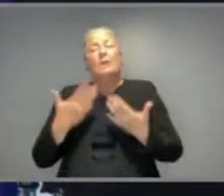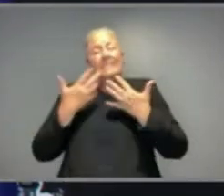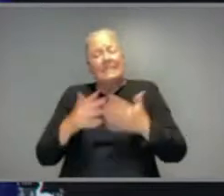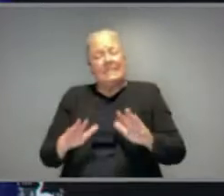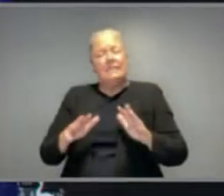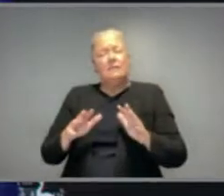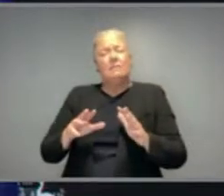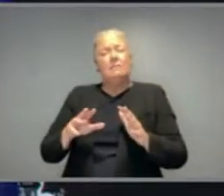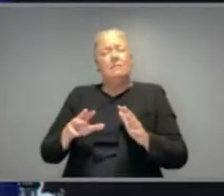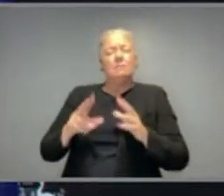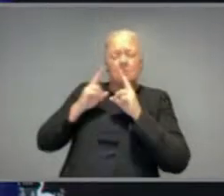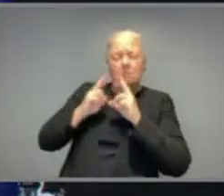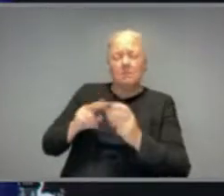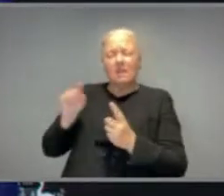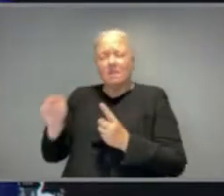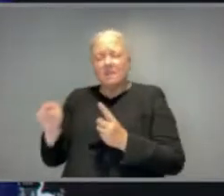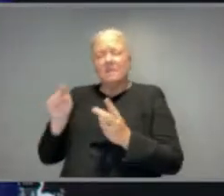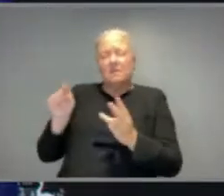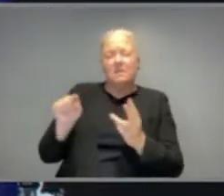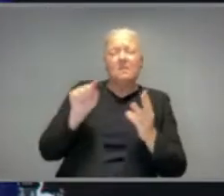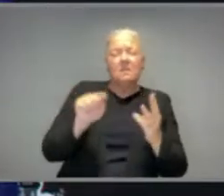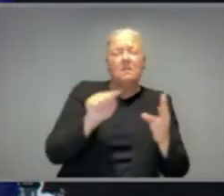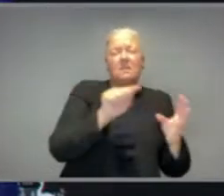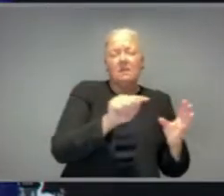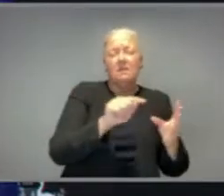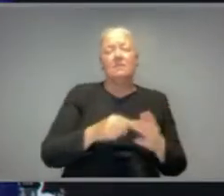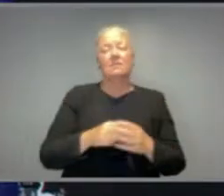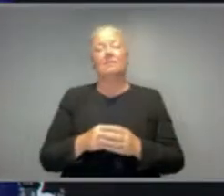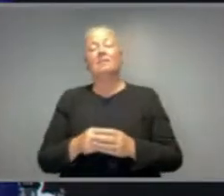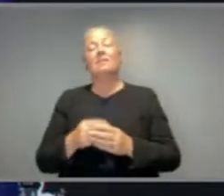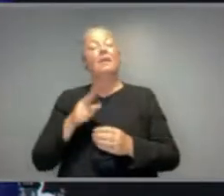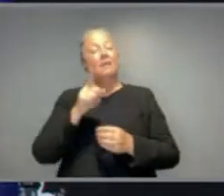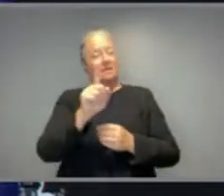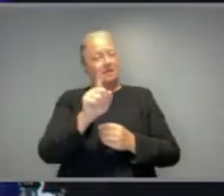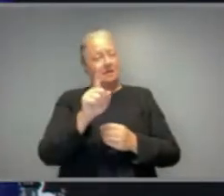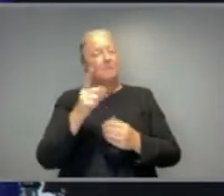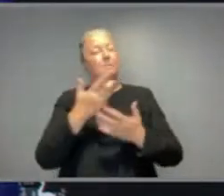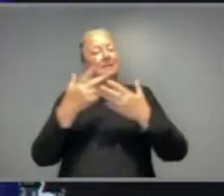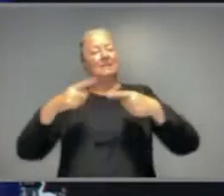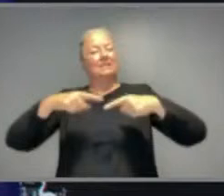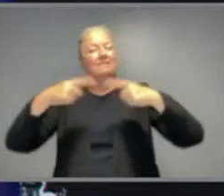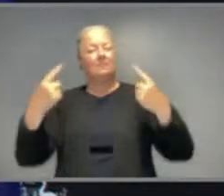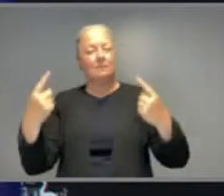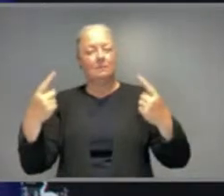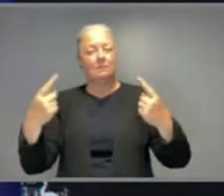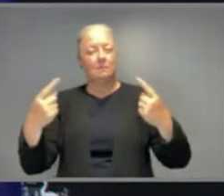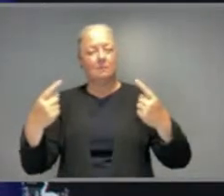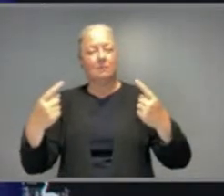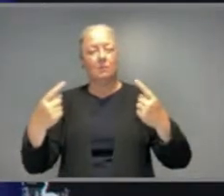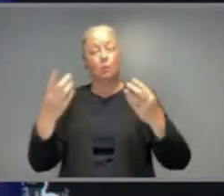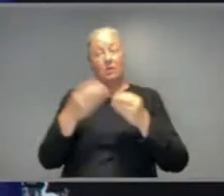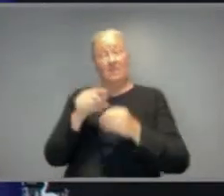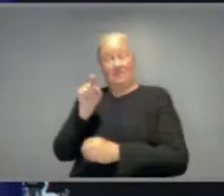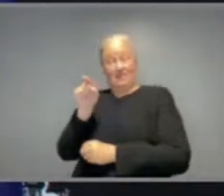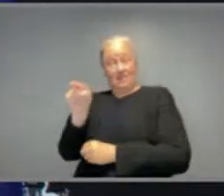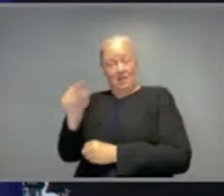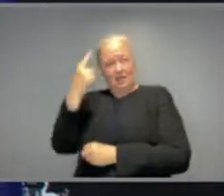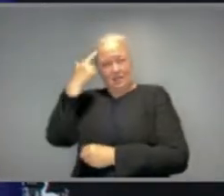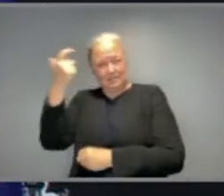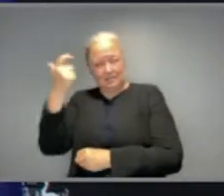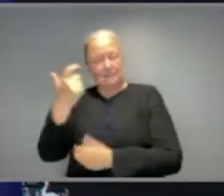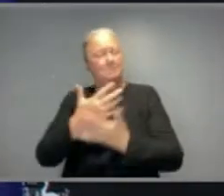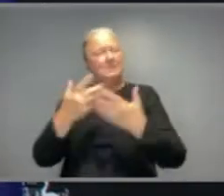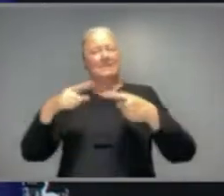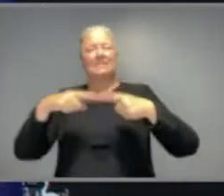General Frewen has already given you a comment on that. I think there's a big difference between something like that, a big difference, just not